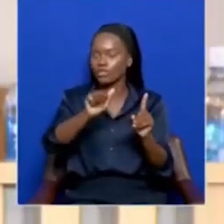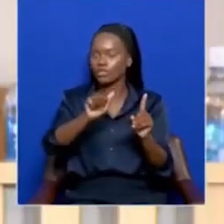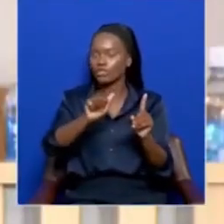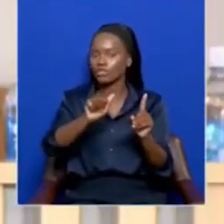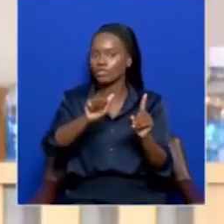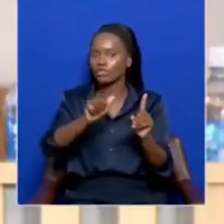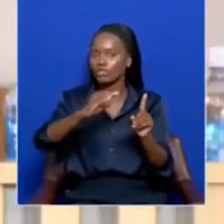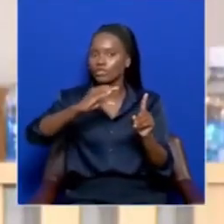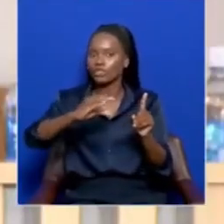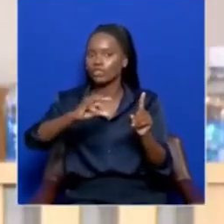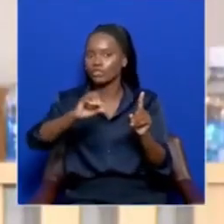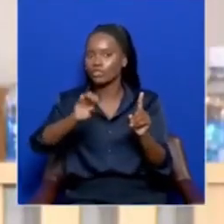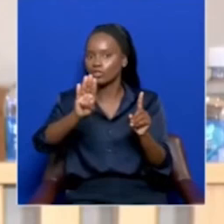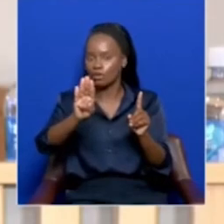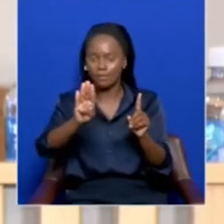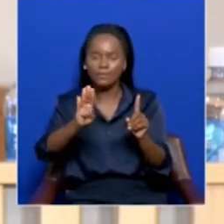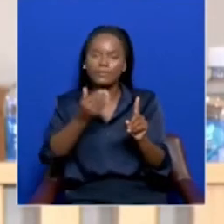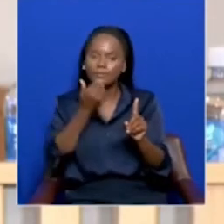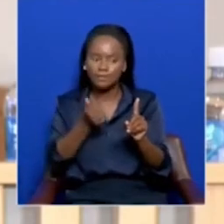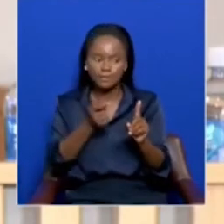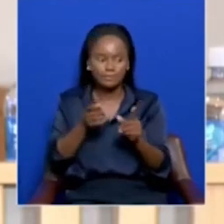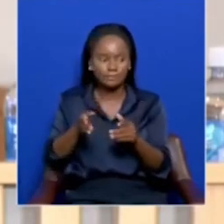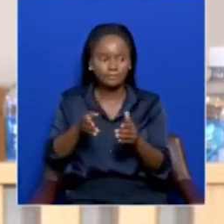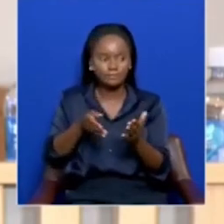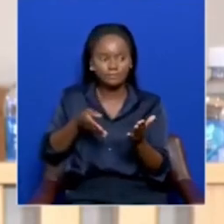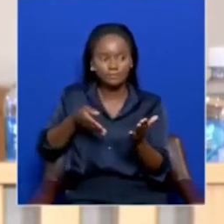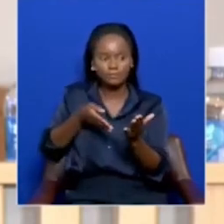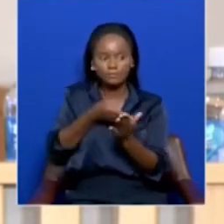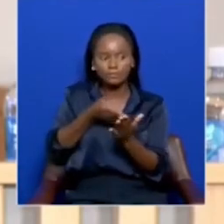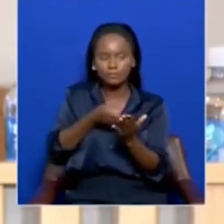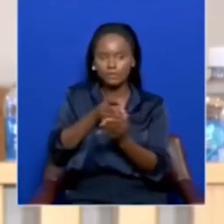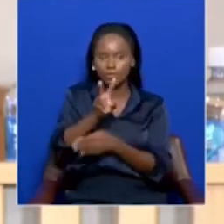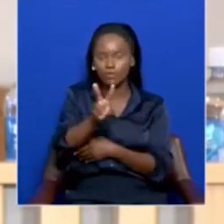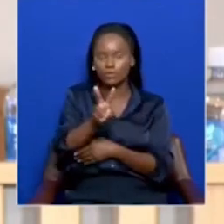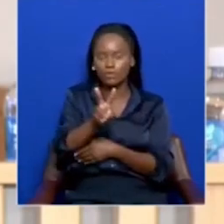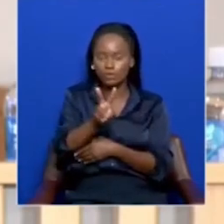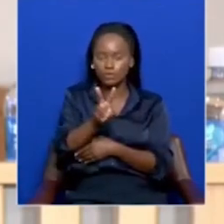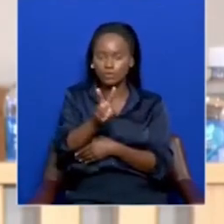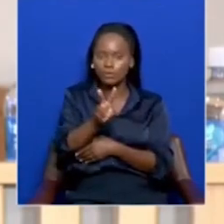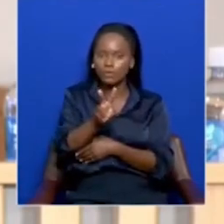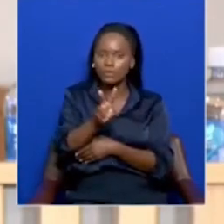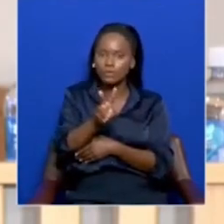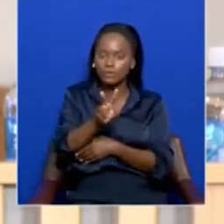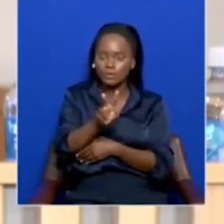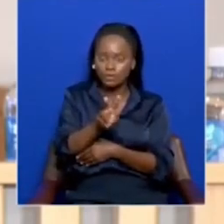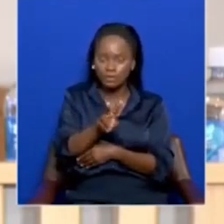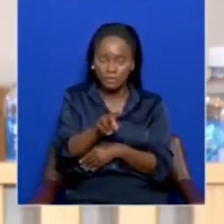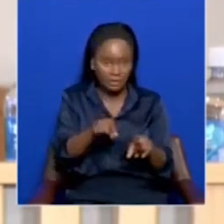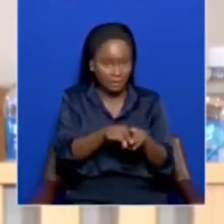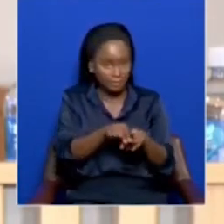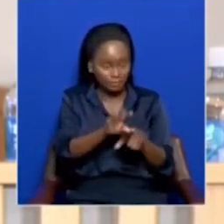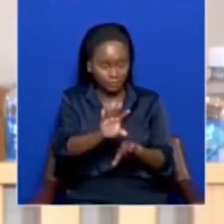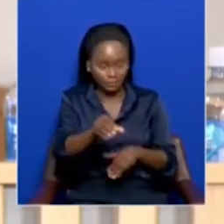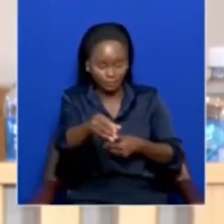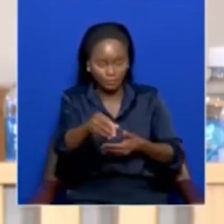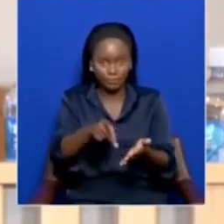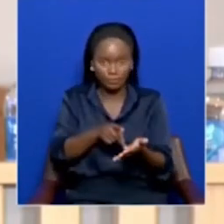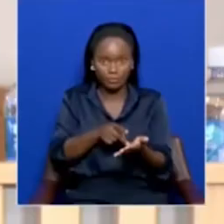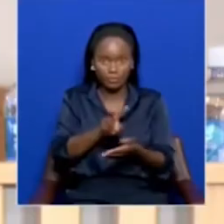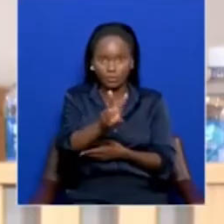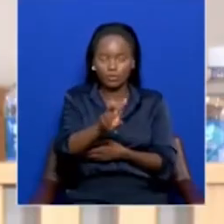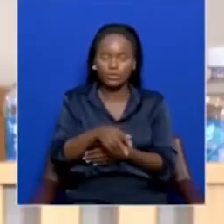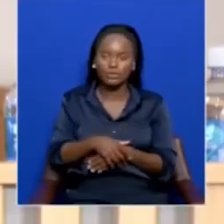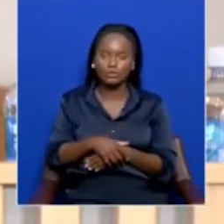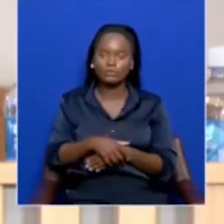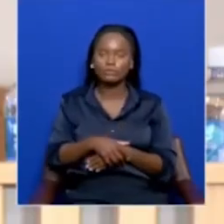that document, paragraph 2, which starts with the words, the said parties that the same